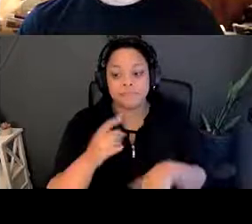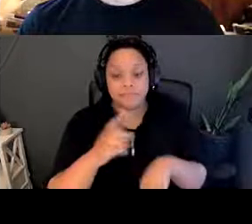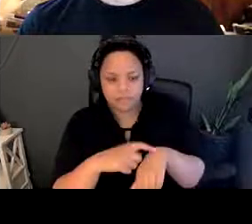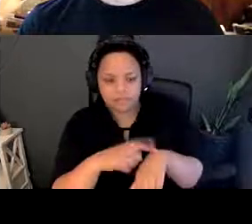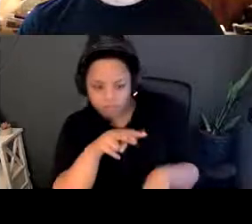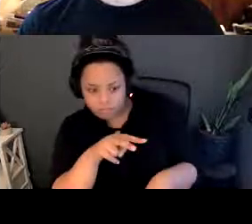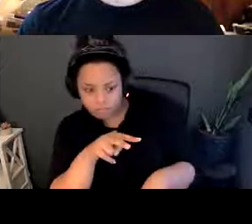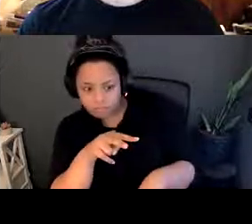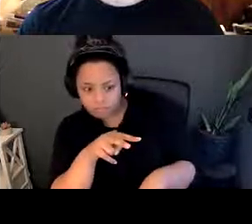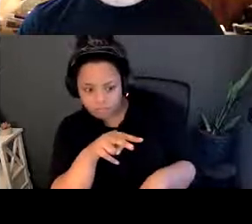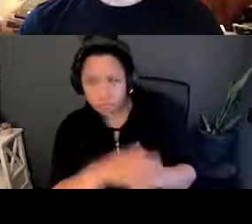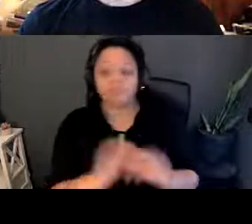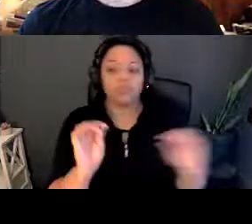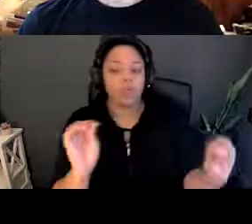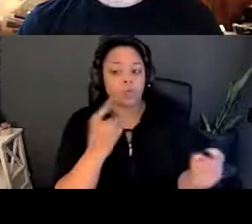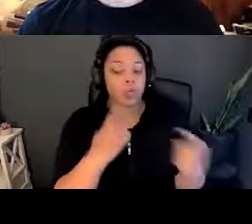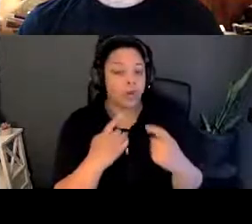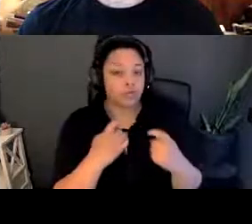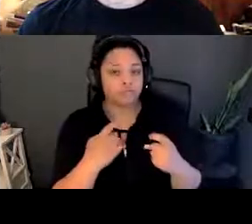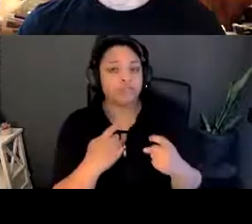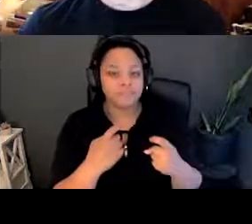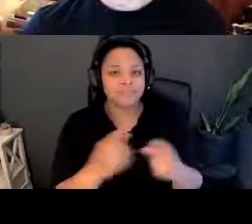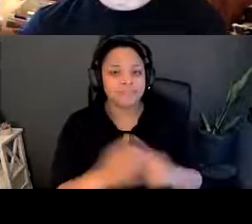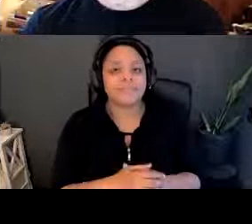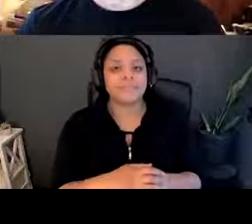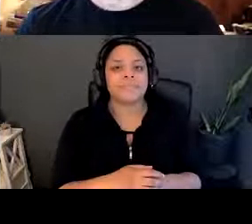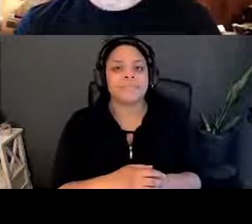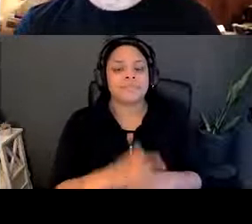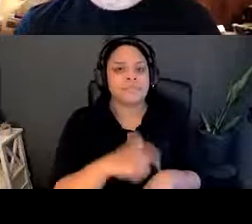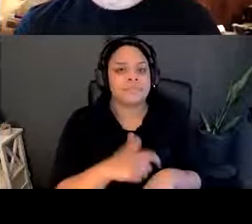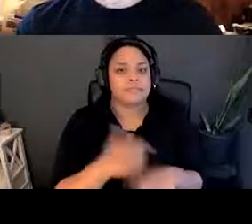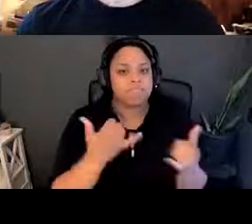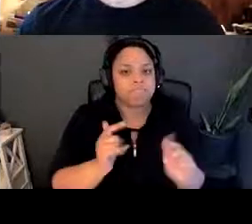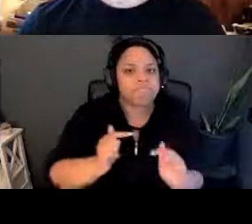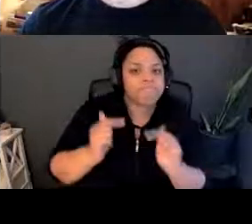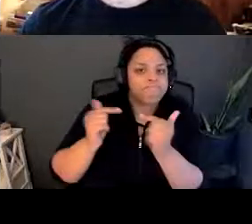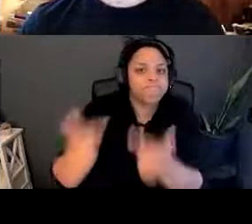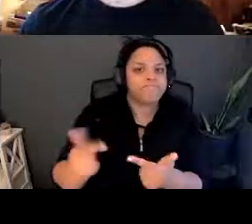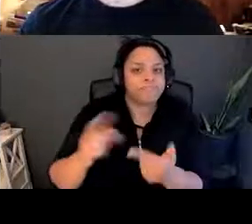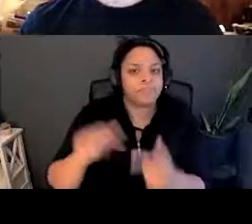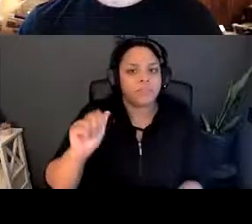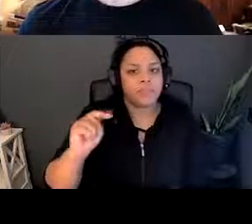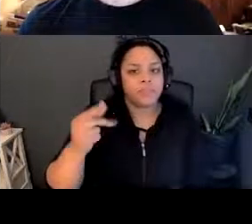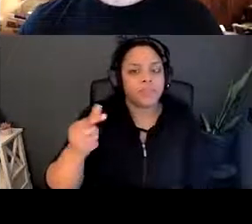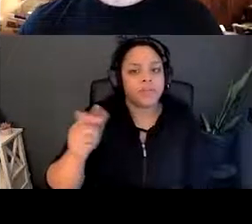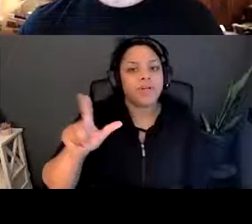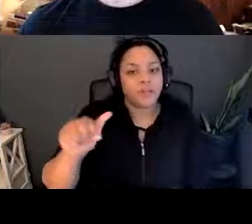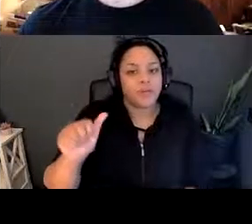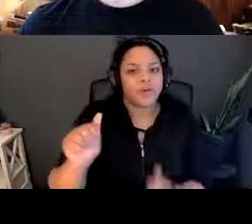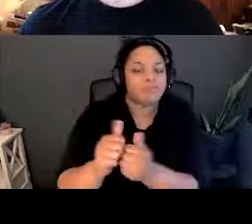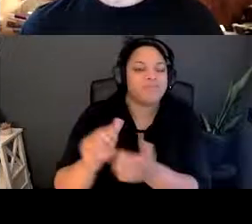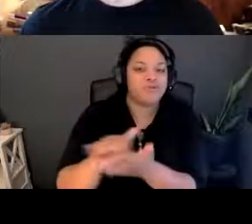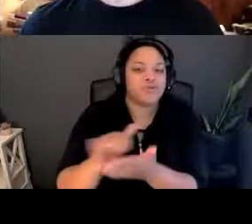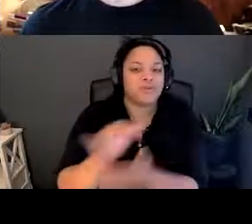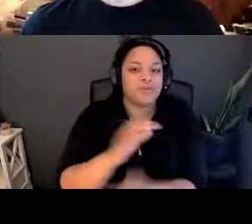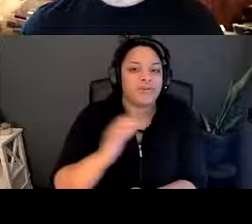there's no other questions, I am going to turn the time back over to Angela with the New York Council on